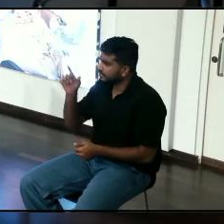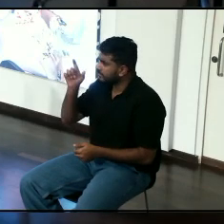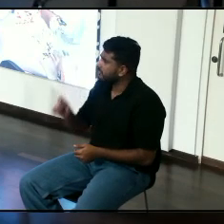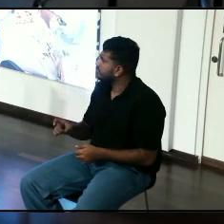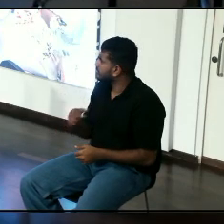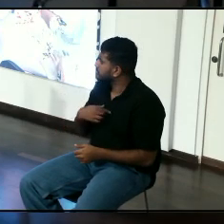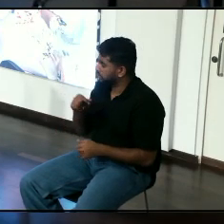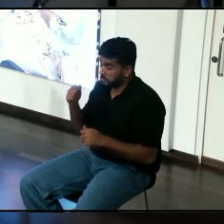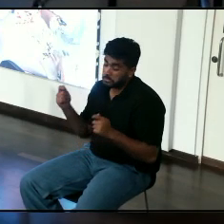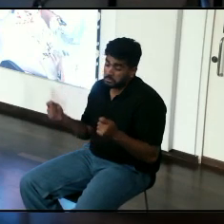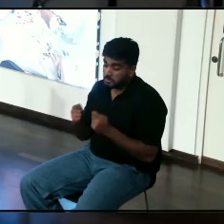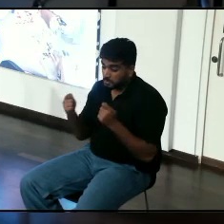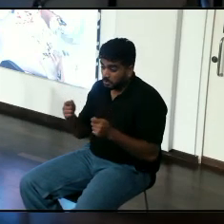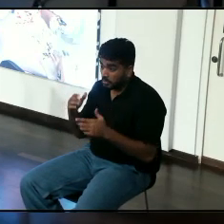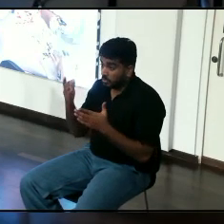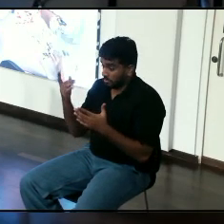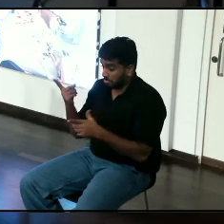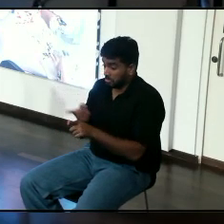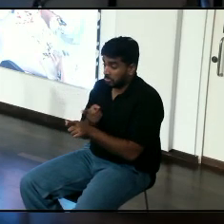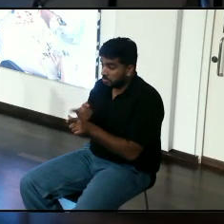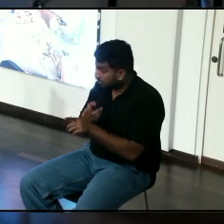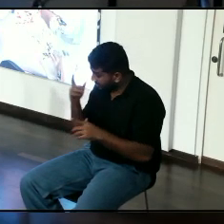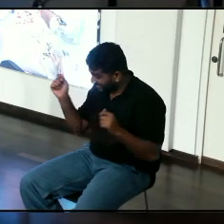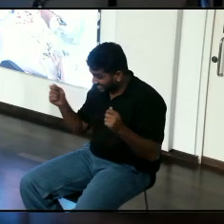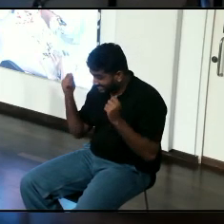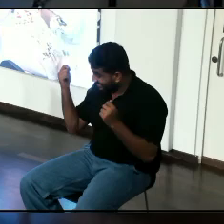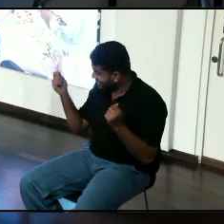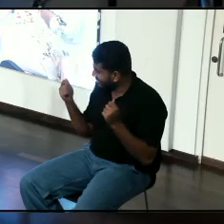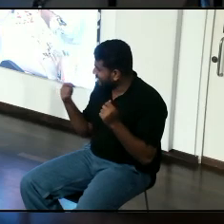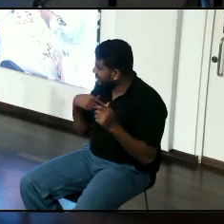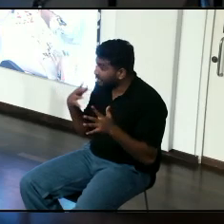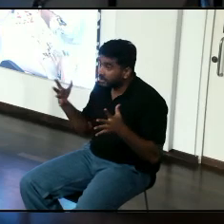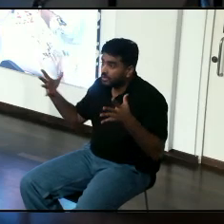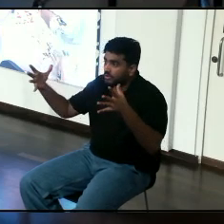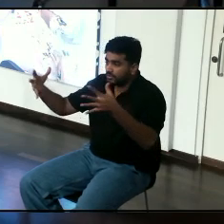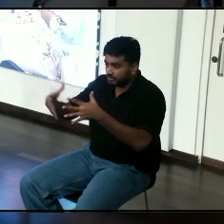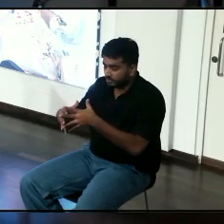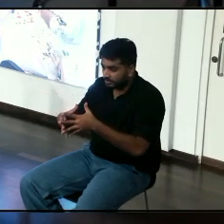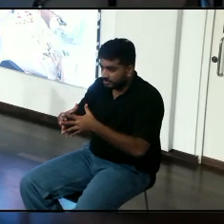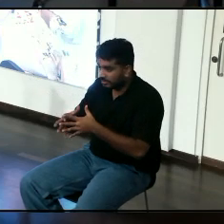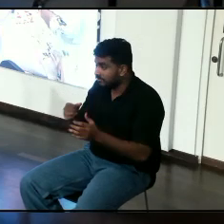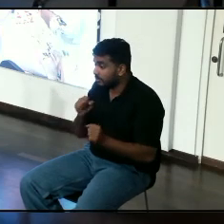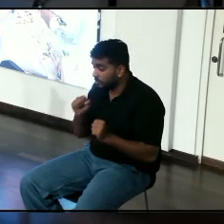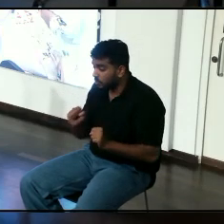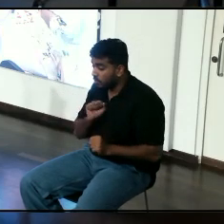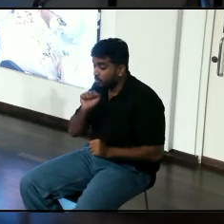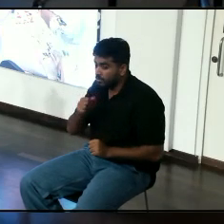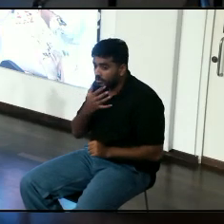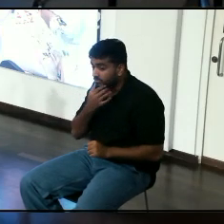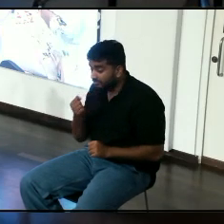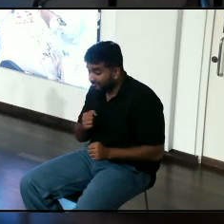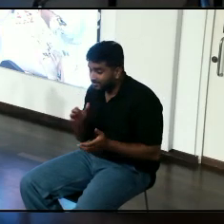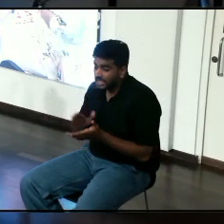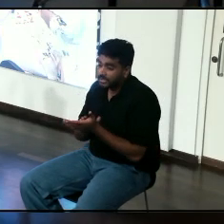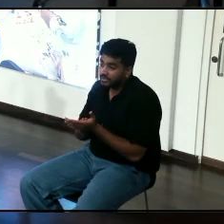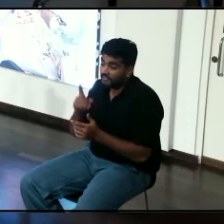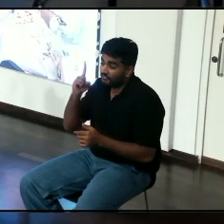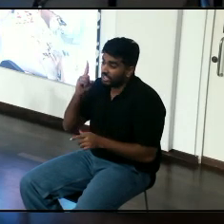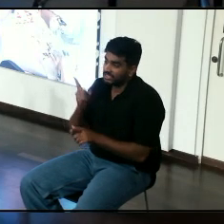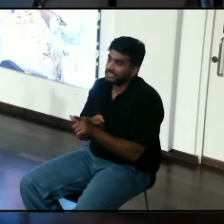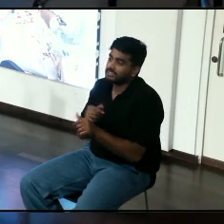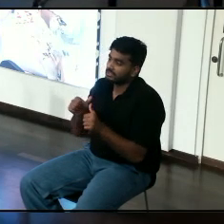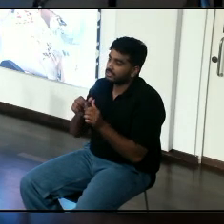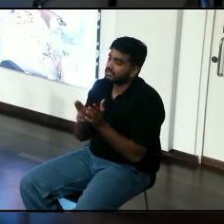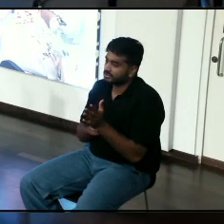after celebrating New Year's Eve, we would all gather in this house for my grandmother's birthday on the 1st of January. The